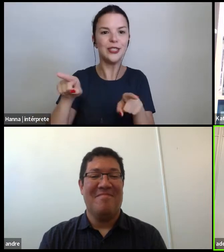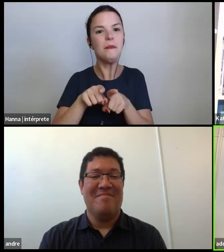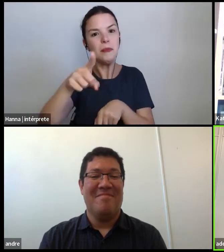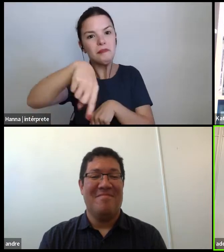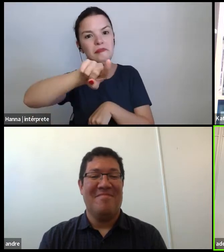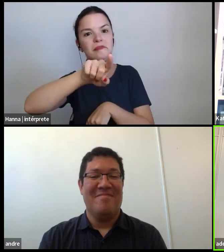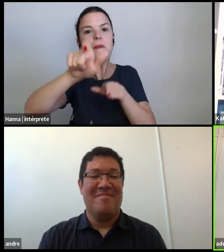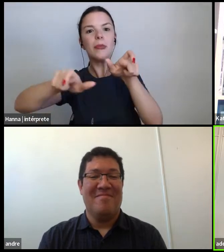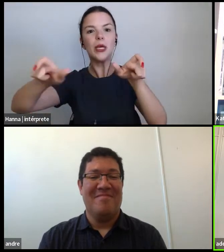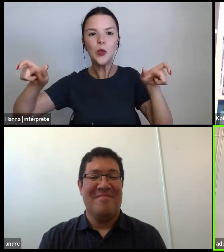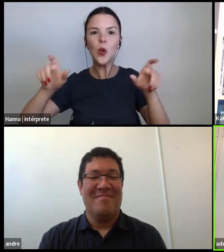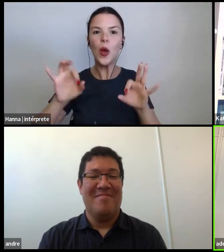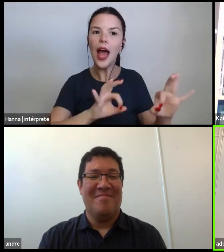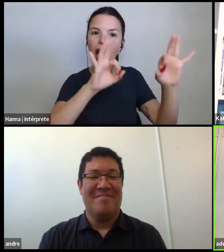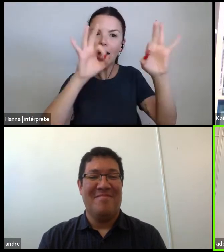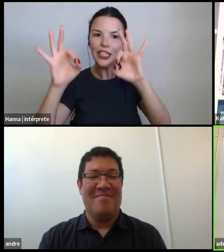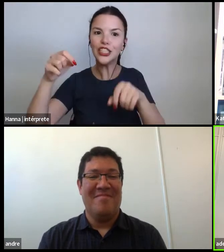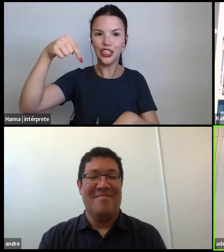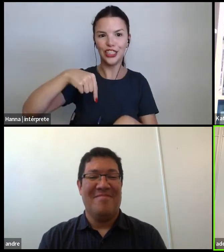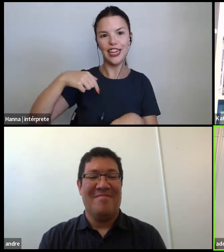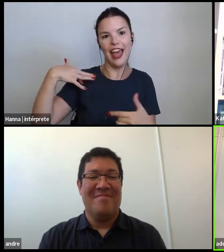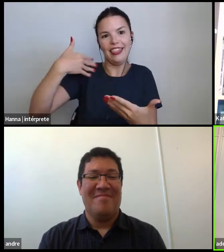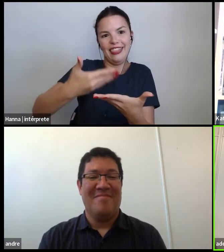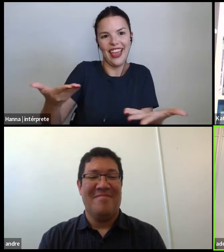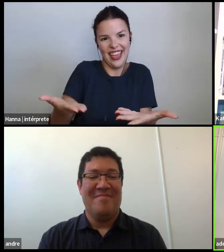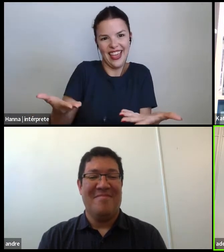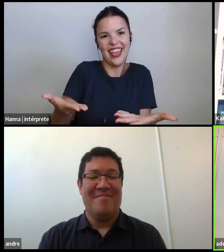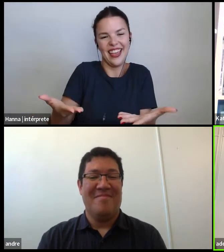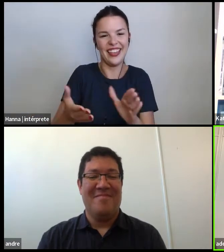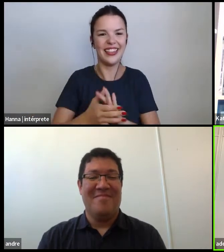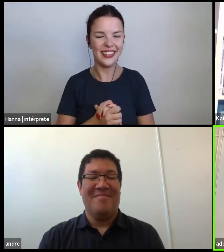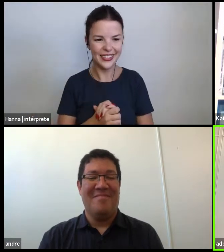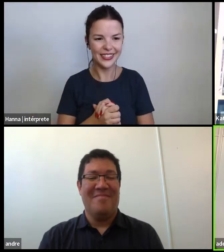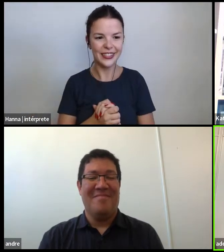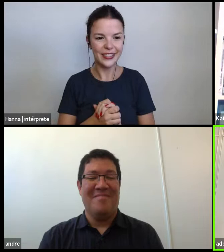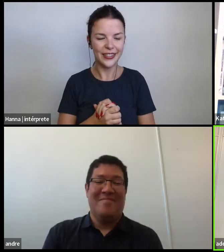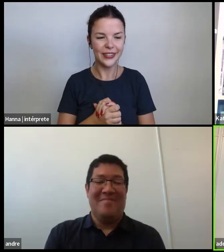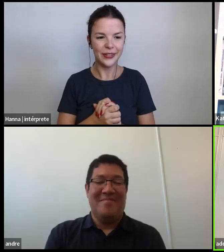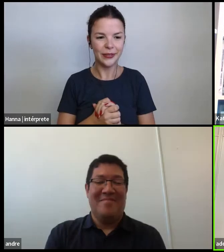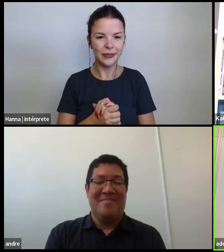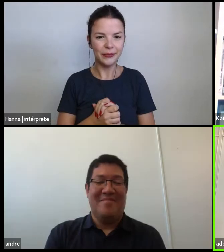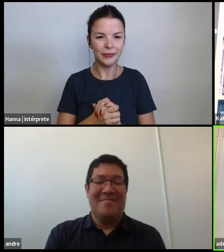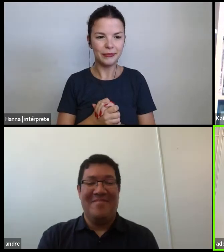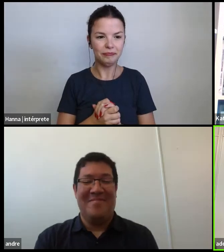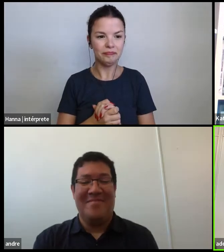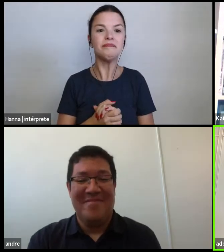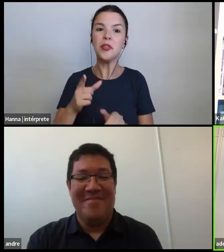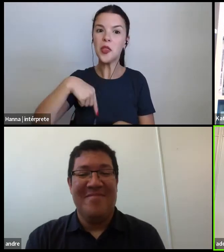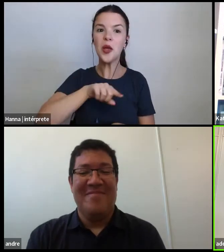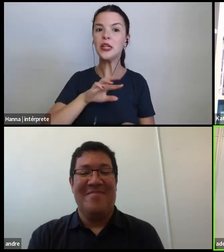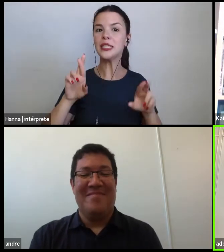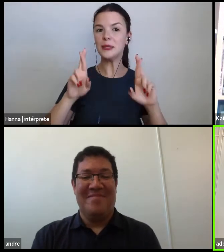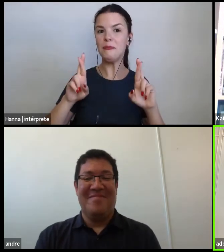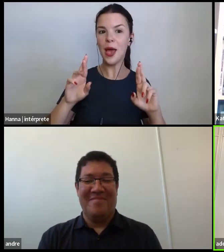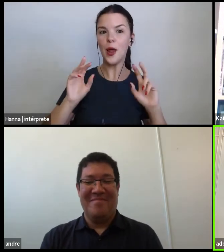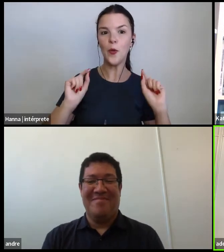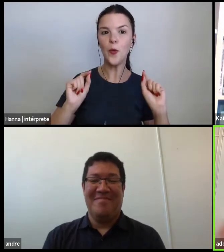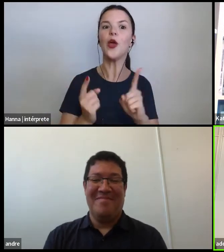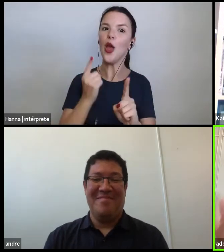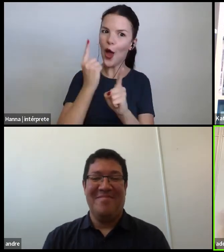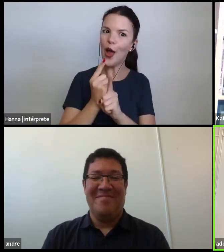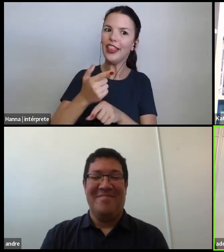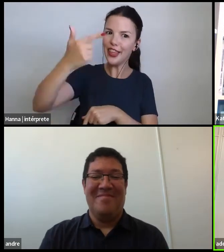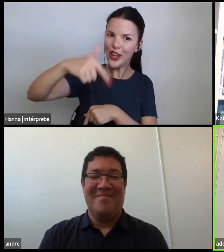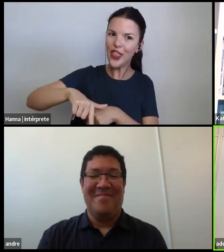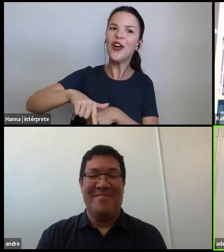audience who were here with us today. And well, we hope to see you soon again